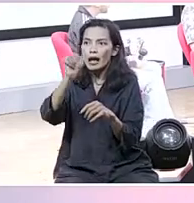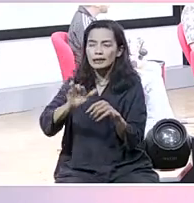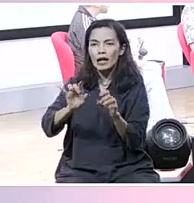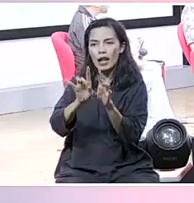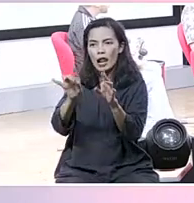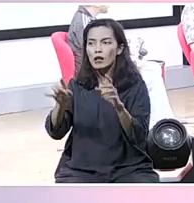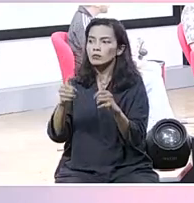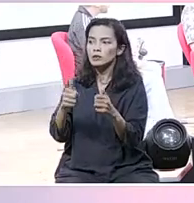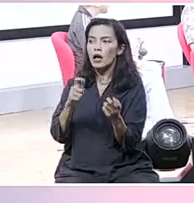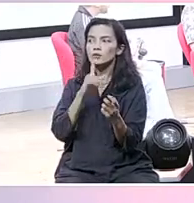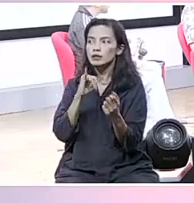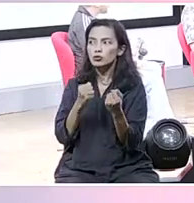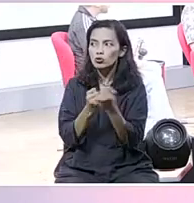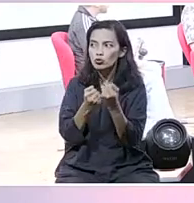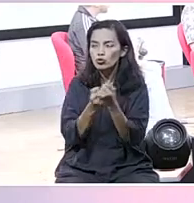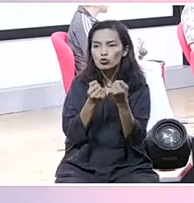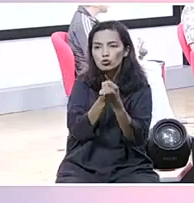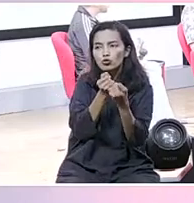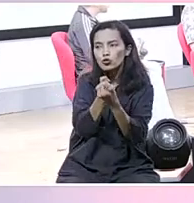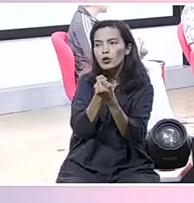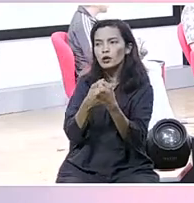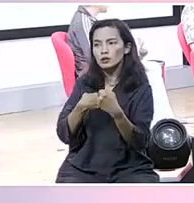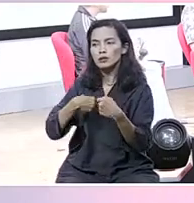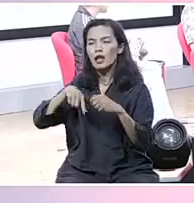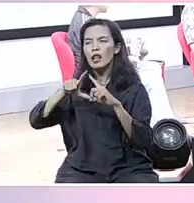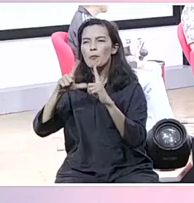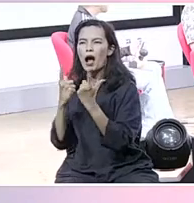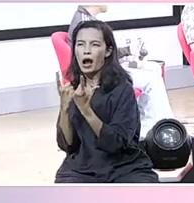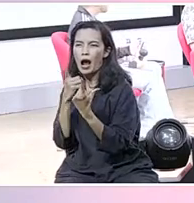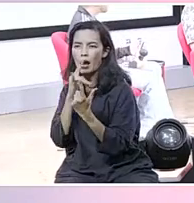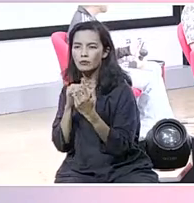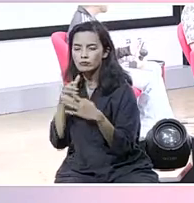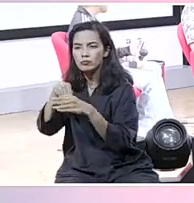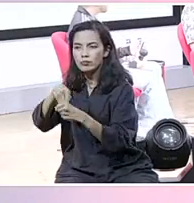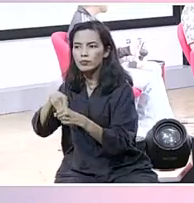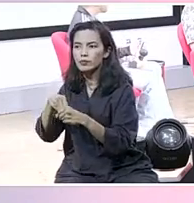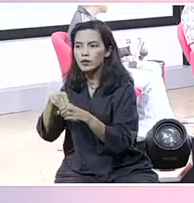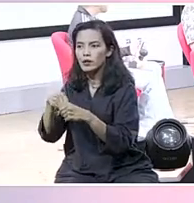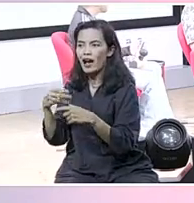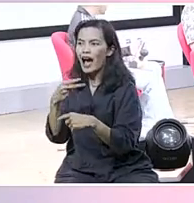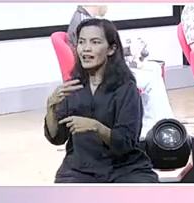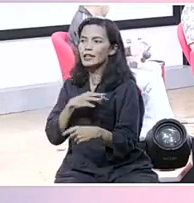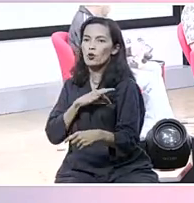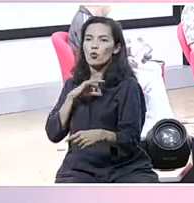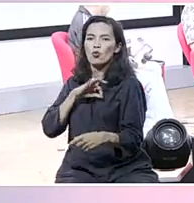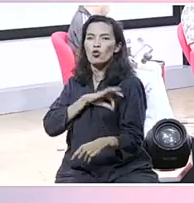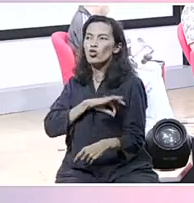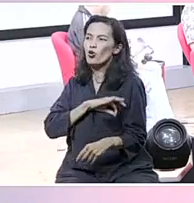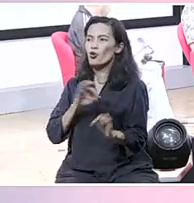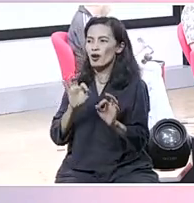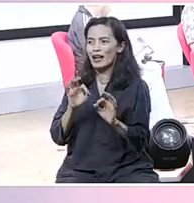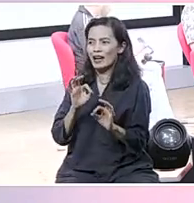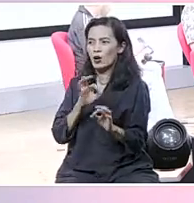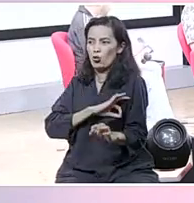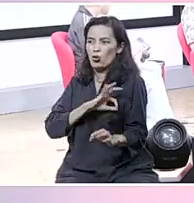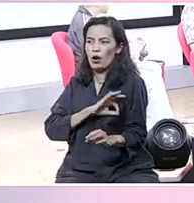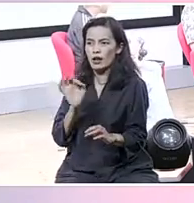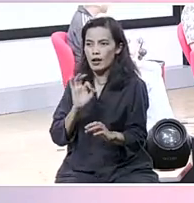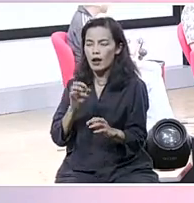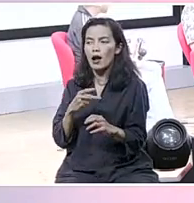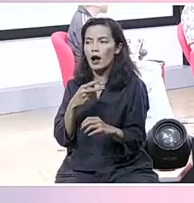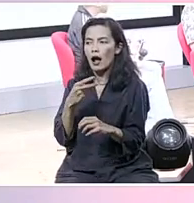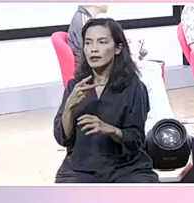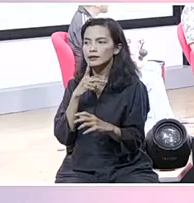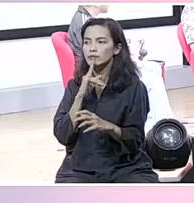I essentially run those platforms that we have. I look up nonprofits that we invest in. I work with our players